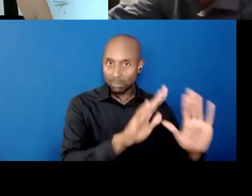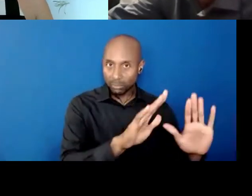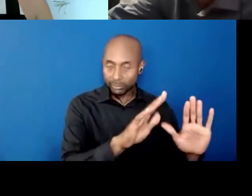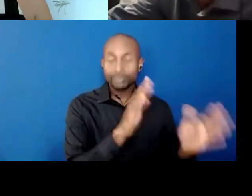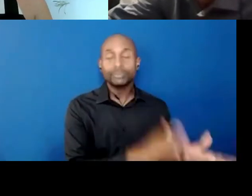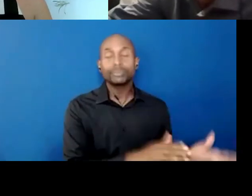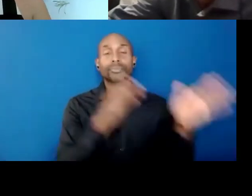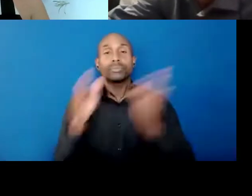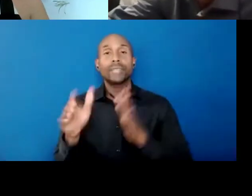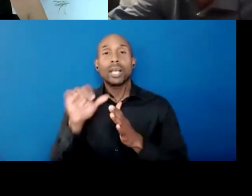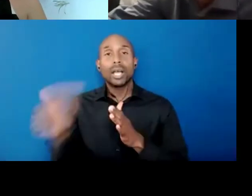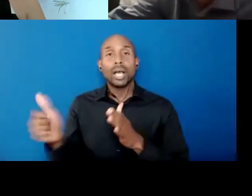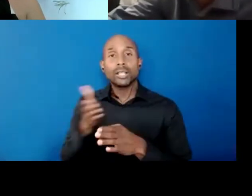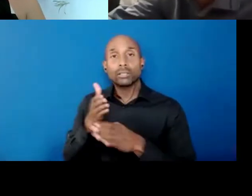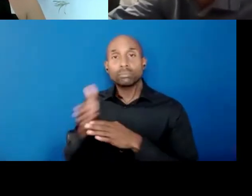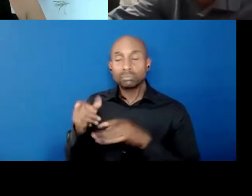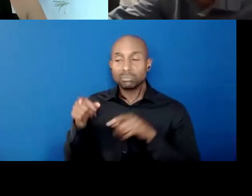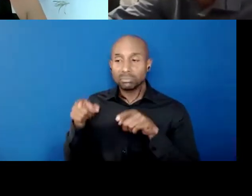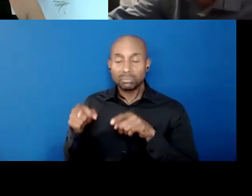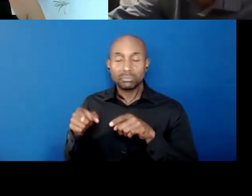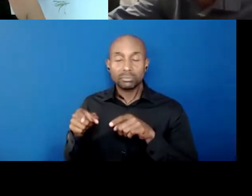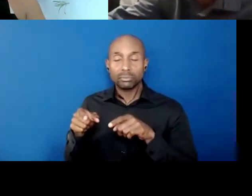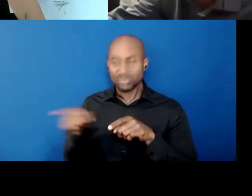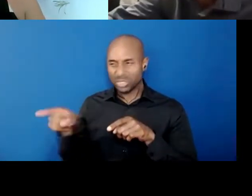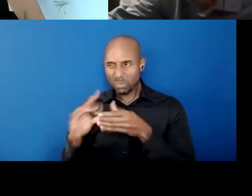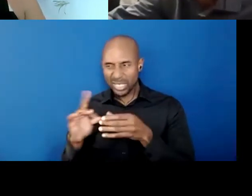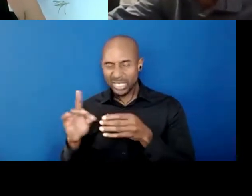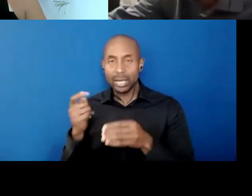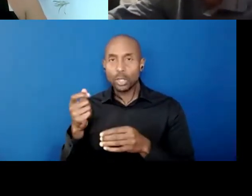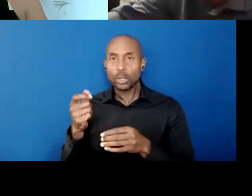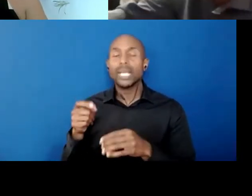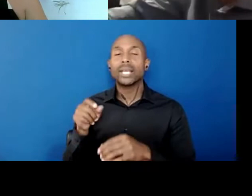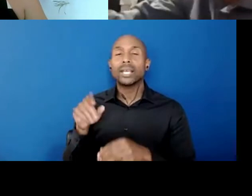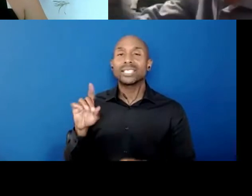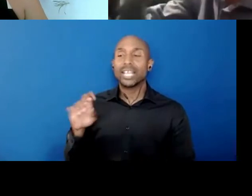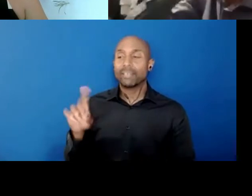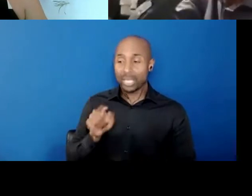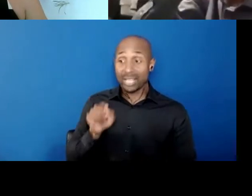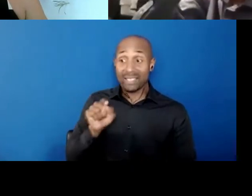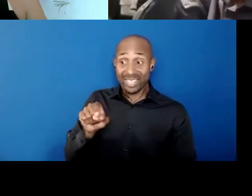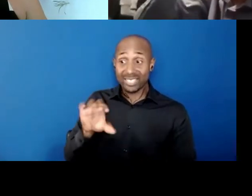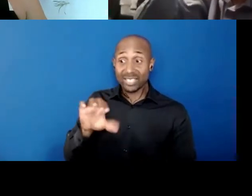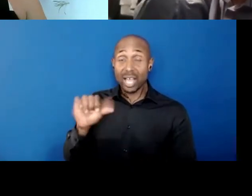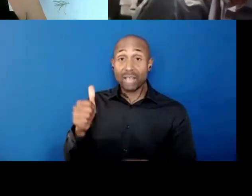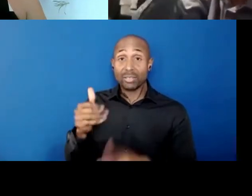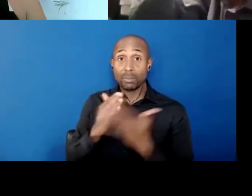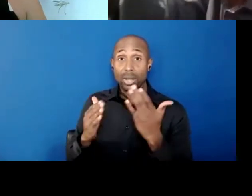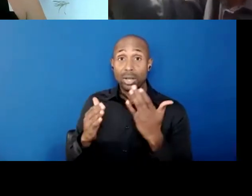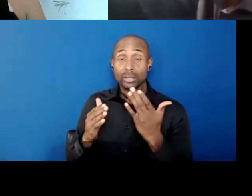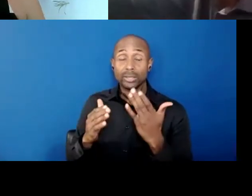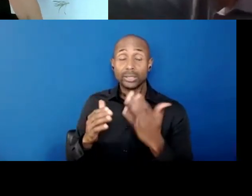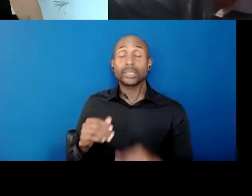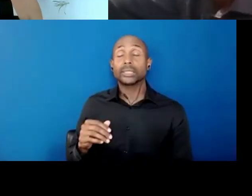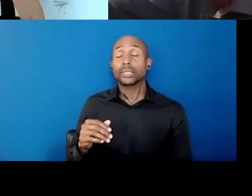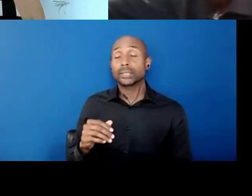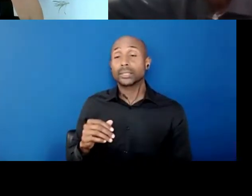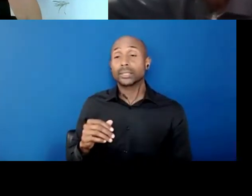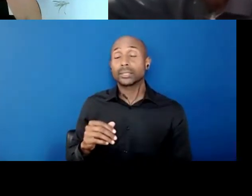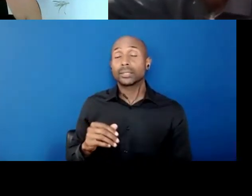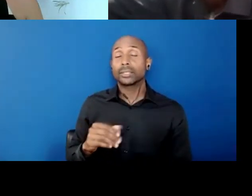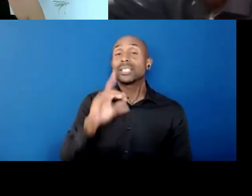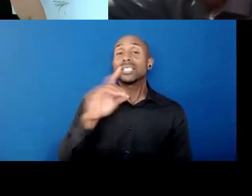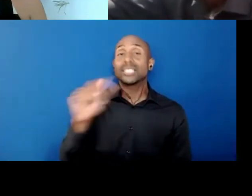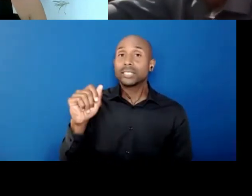second kind of side of that coin you were touching on, David, is that disability is an aspect